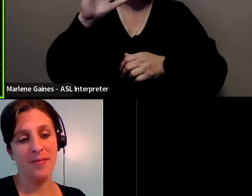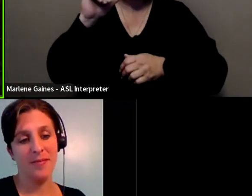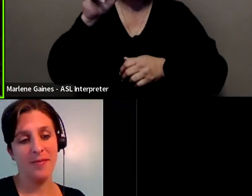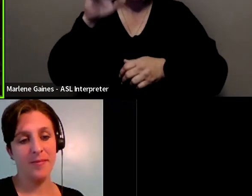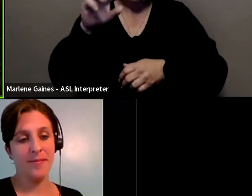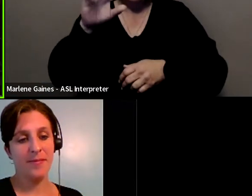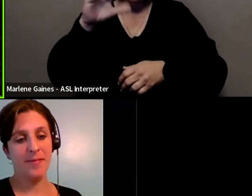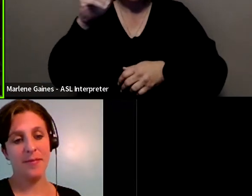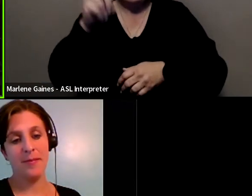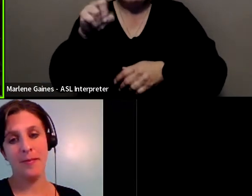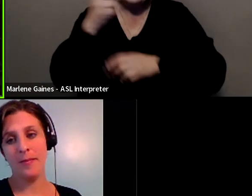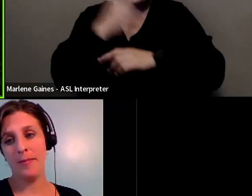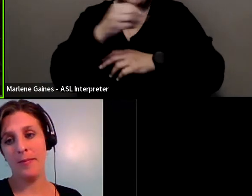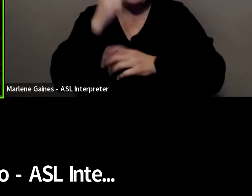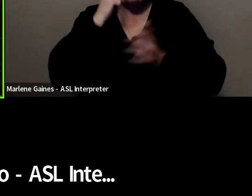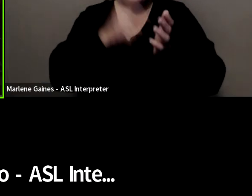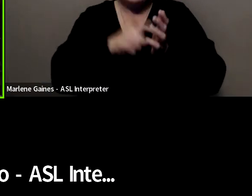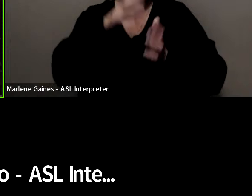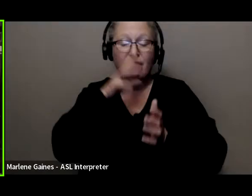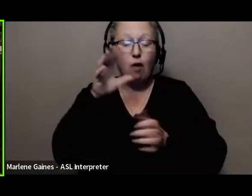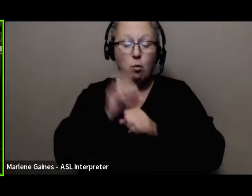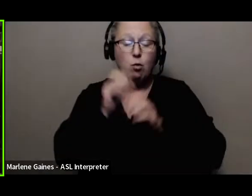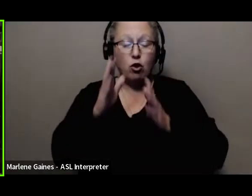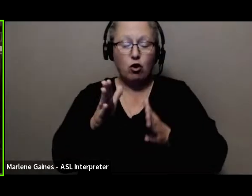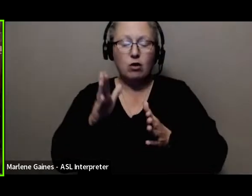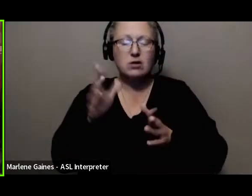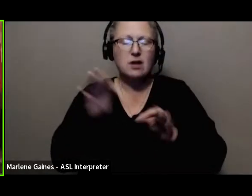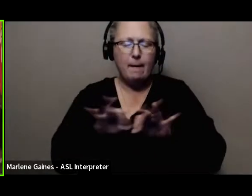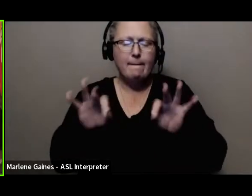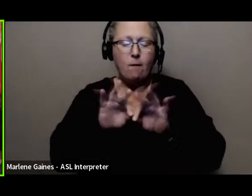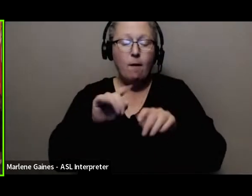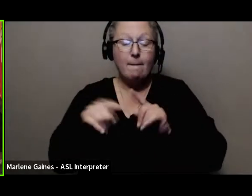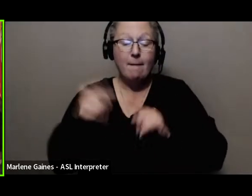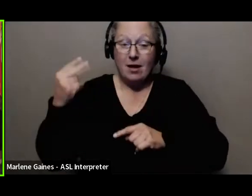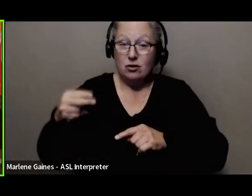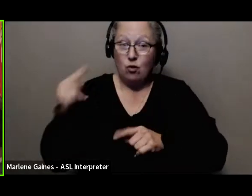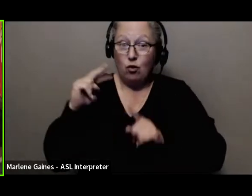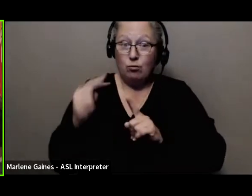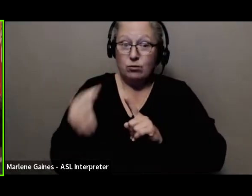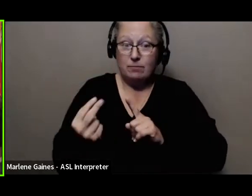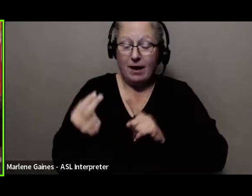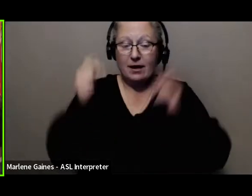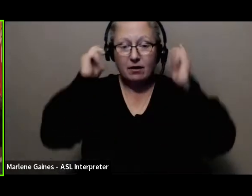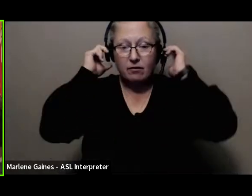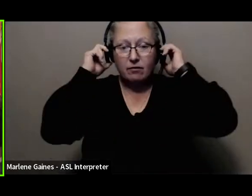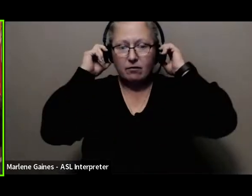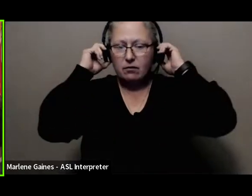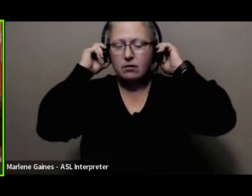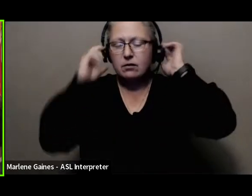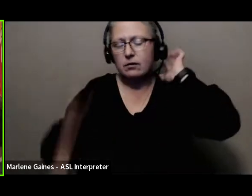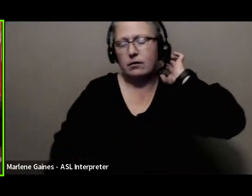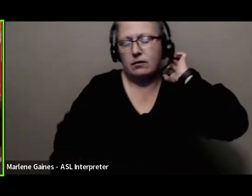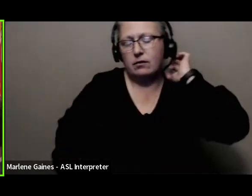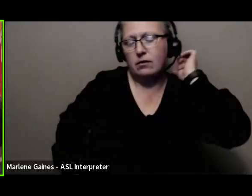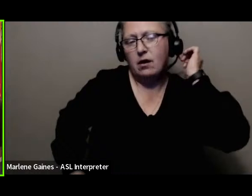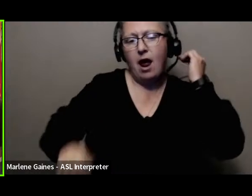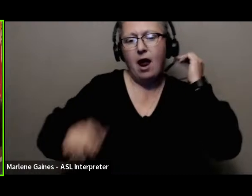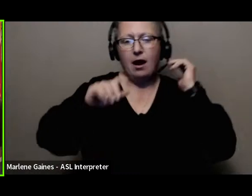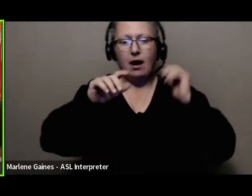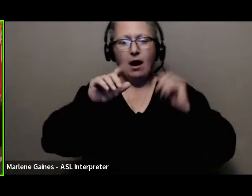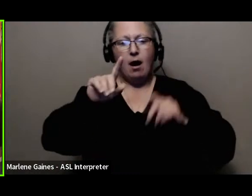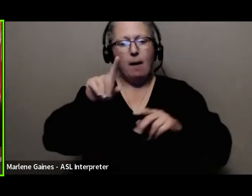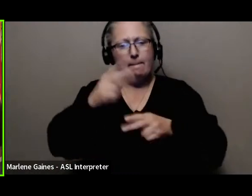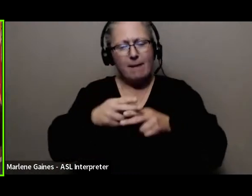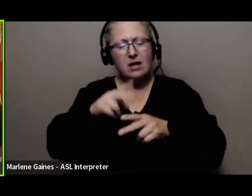recognizing the farm workers is very important, but in the historical perspective, I think it's important to mention not just the Latino families,